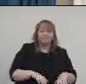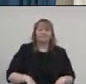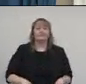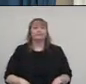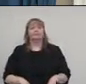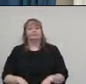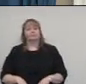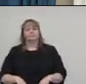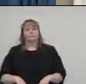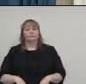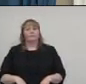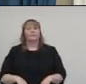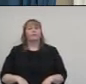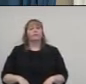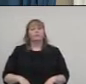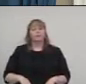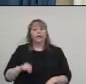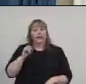Yeah, it's a little bit. Go ahead.